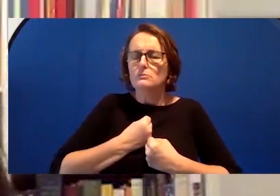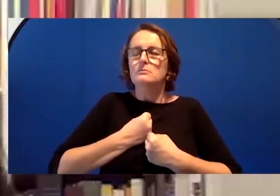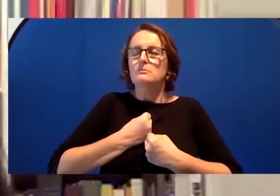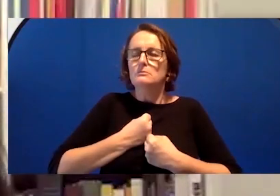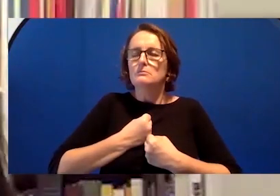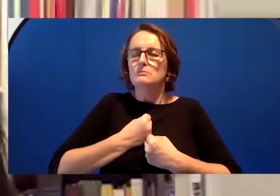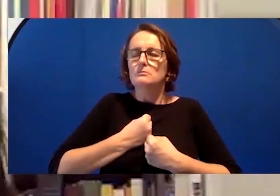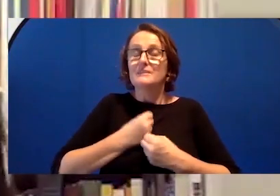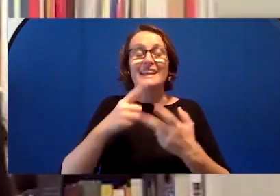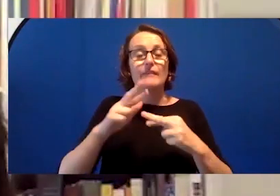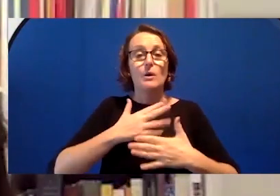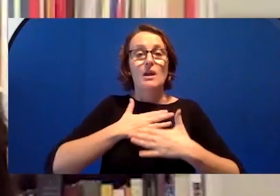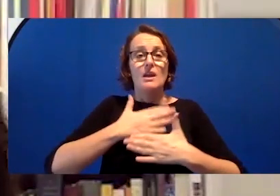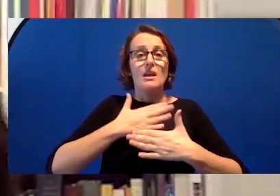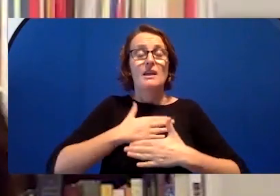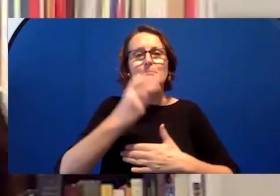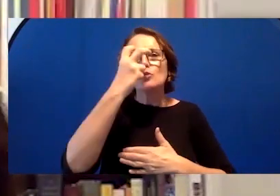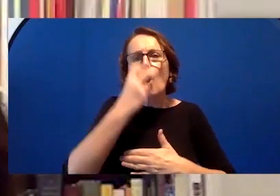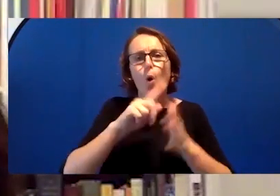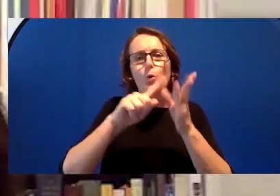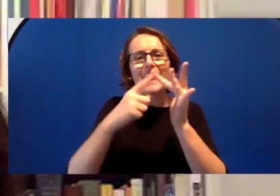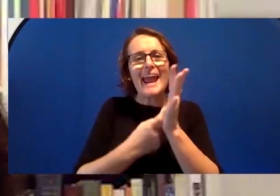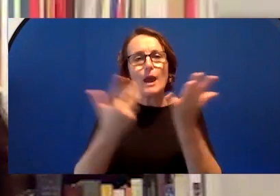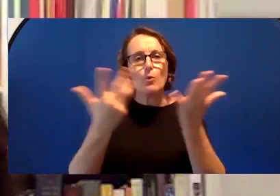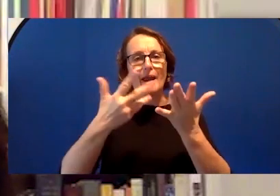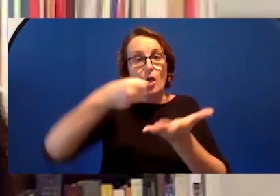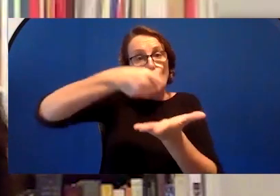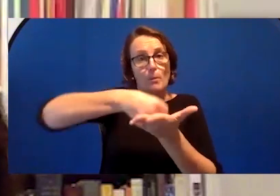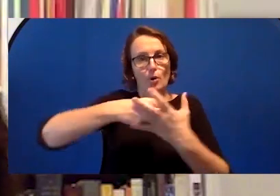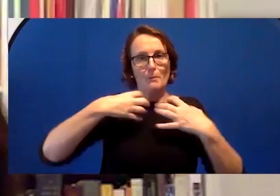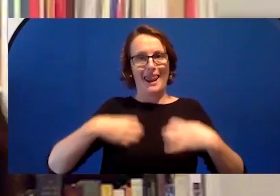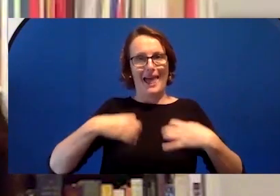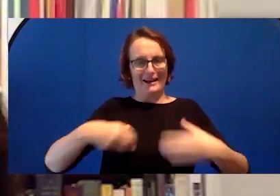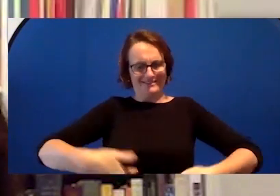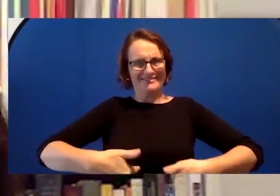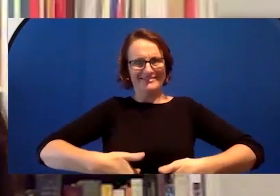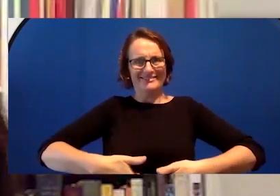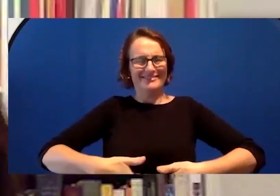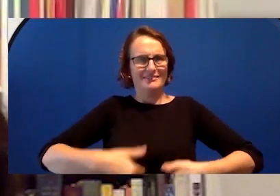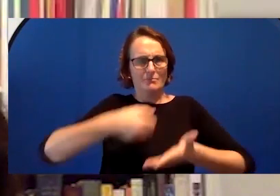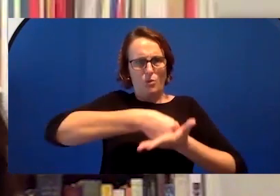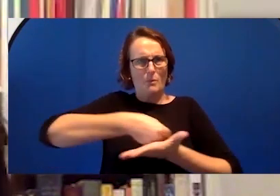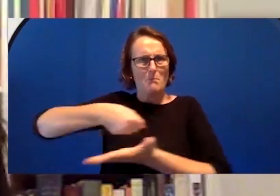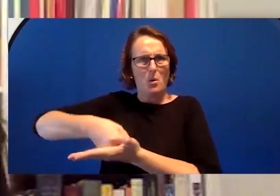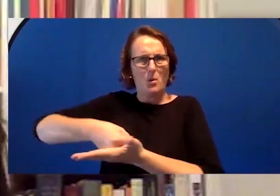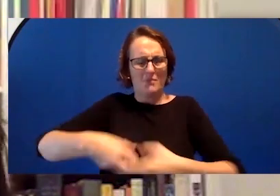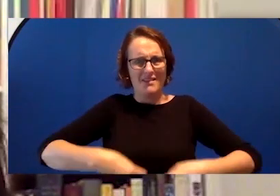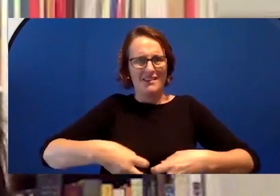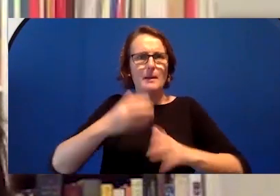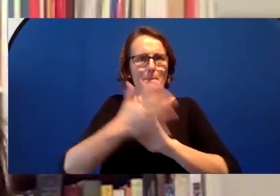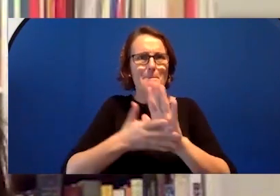bottom of your lungs just kind of sits around, not going anywhere. And this can inadvertently contribute to activating the fight and